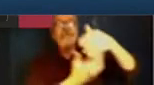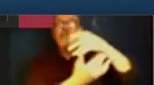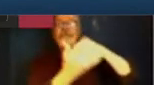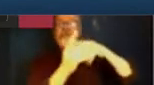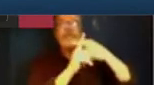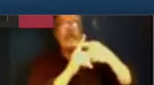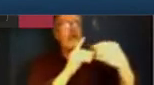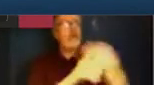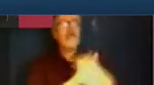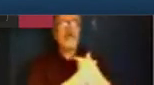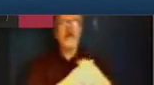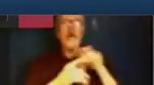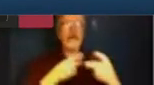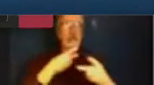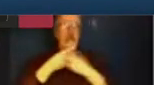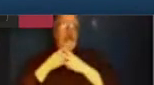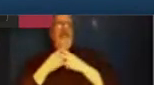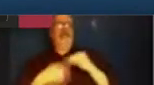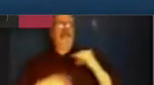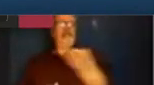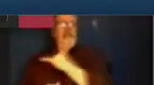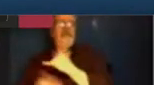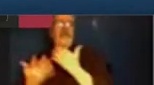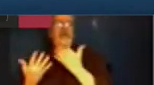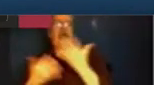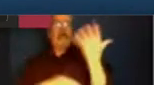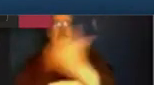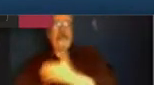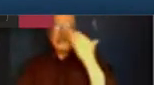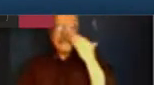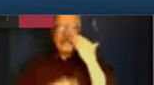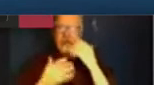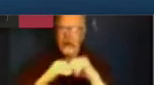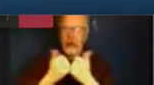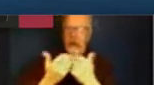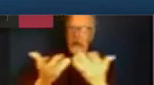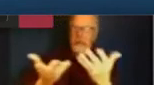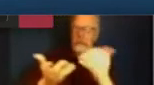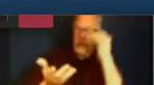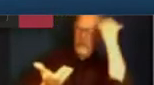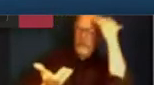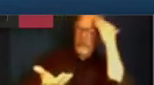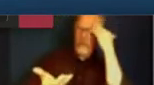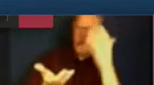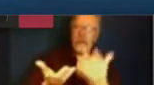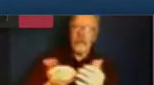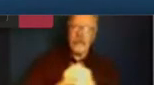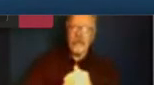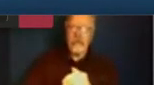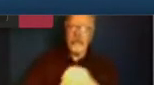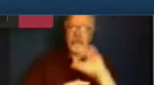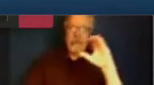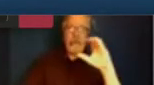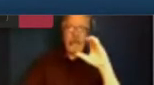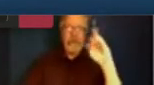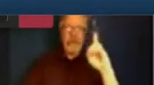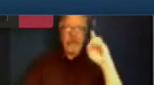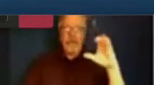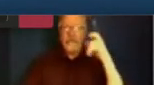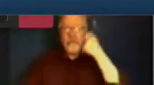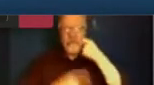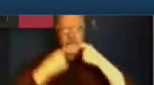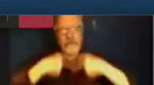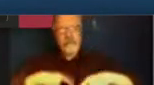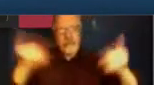Thanks for the question. So this is a good question. CDC recently updated the guidance for isolation and quarantine.